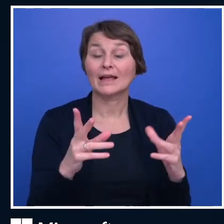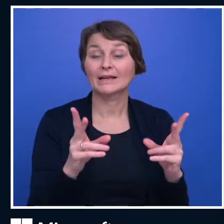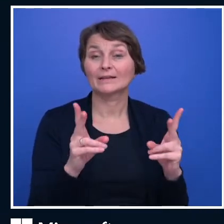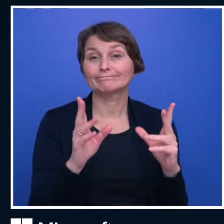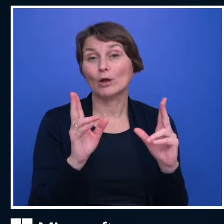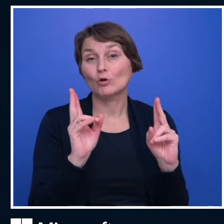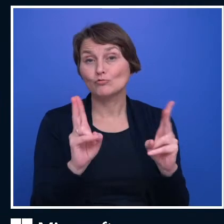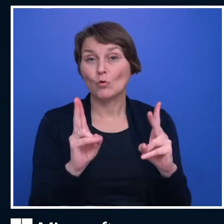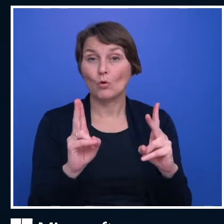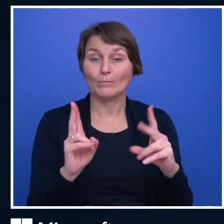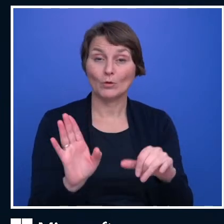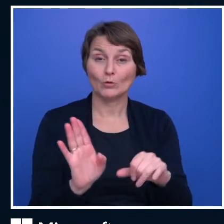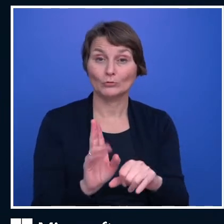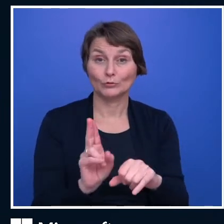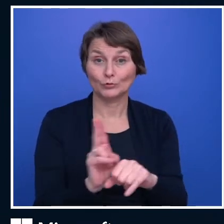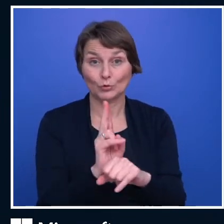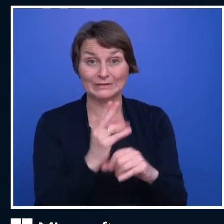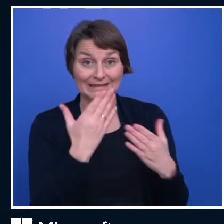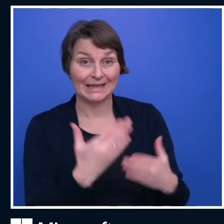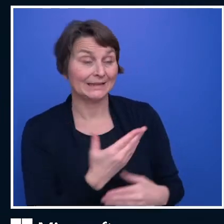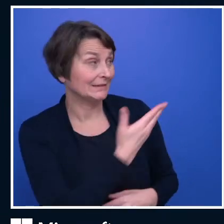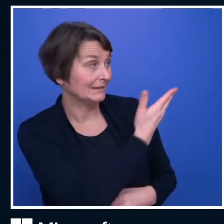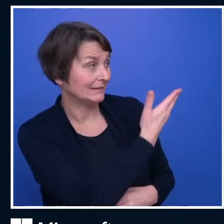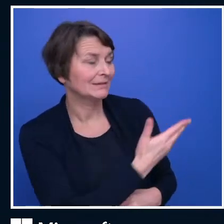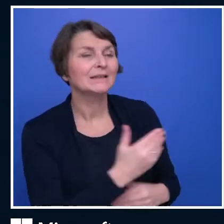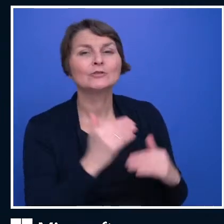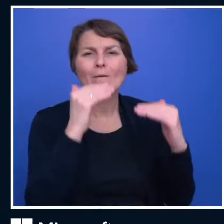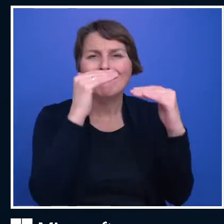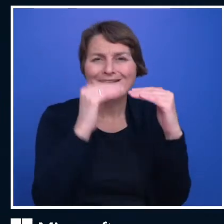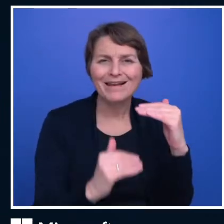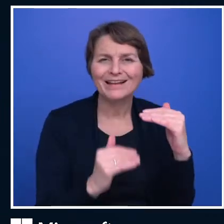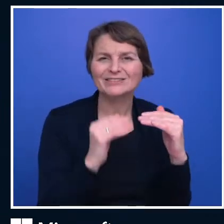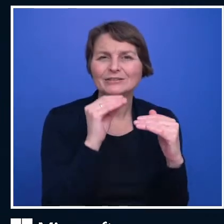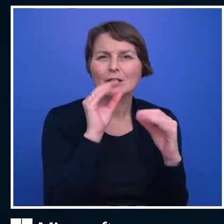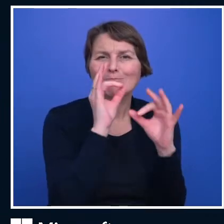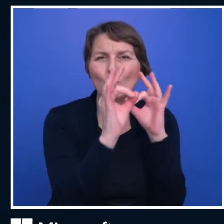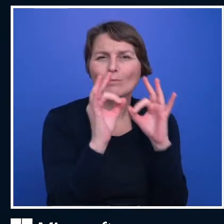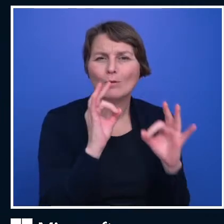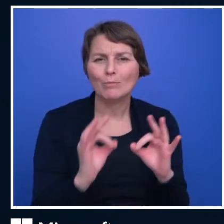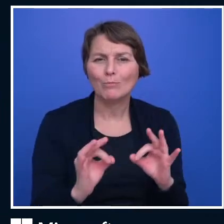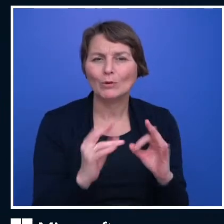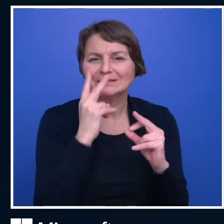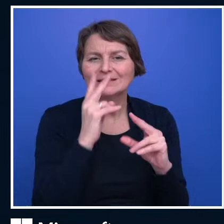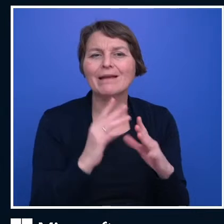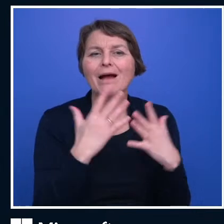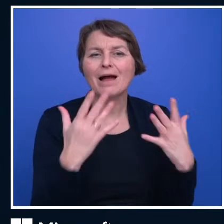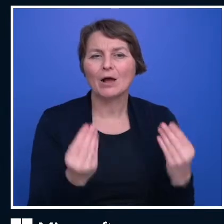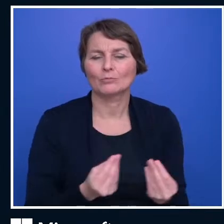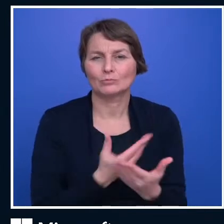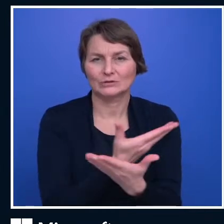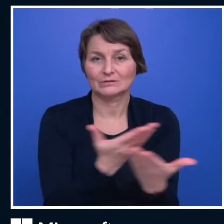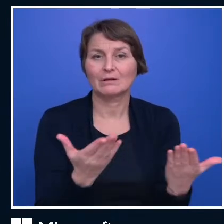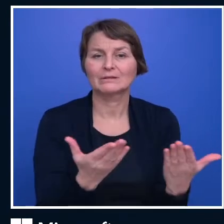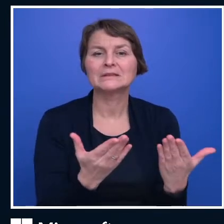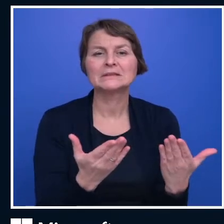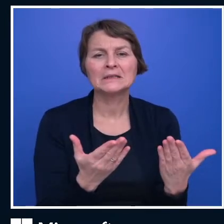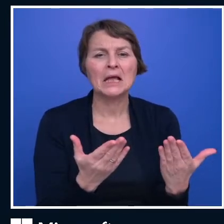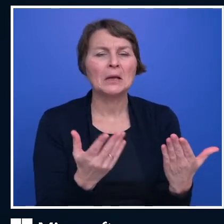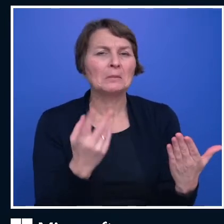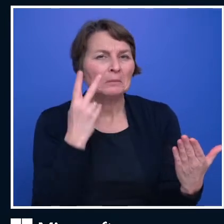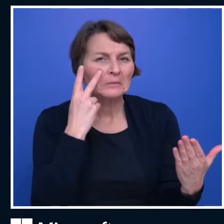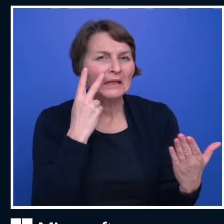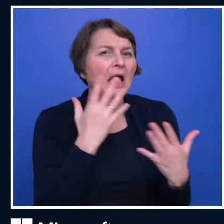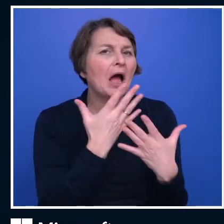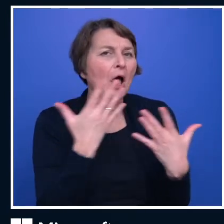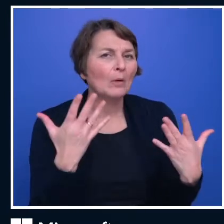want less number of false positives. So that all of that would vary with your business use case.